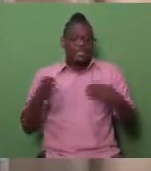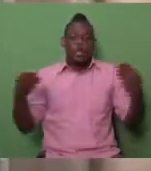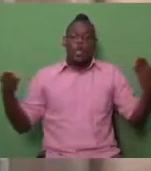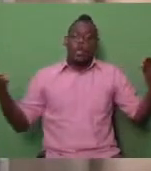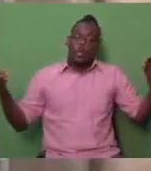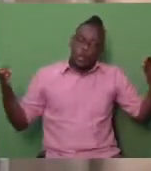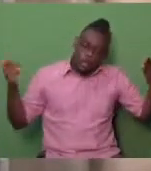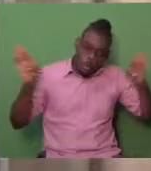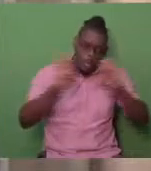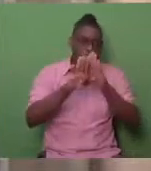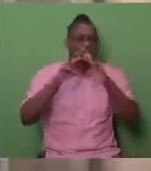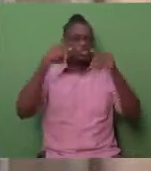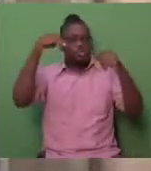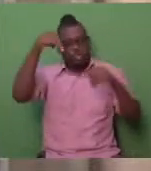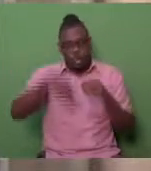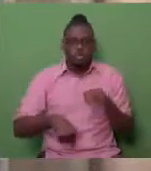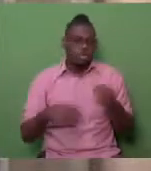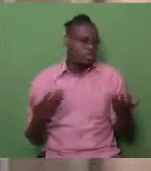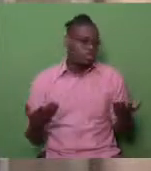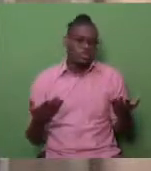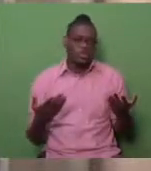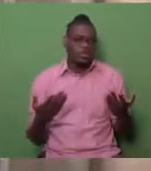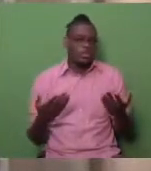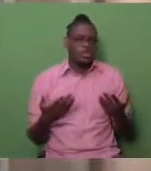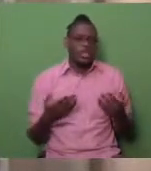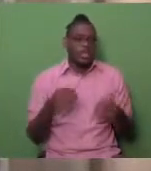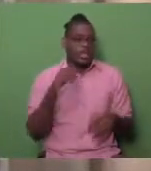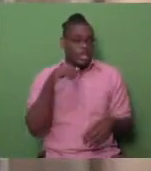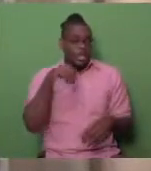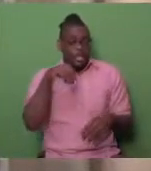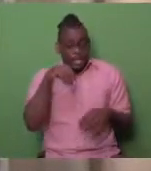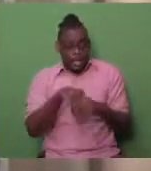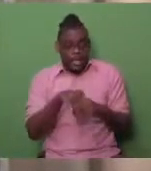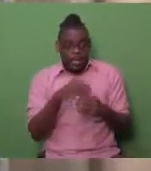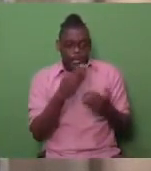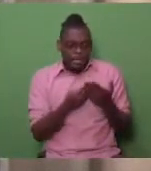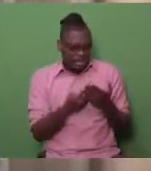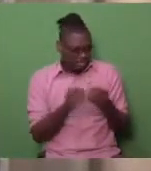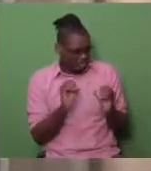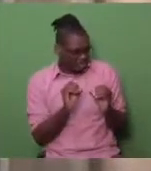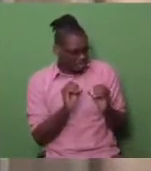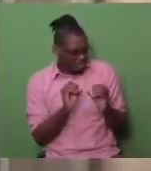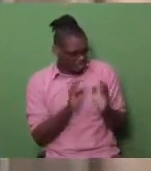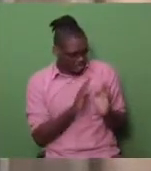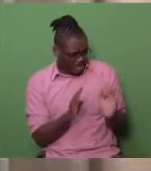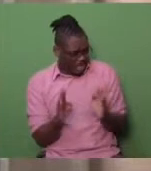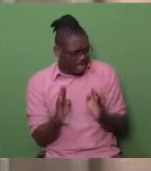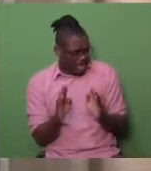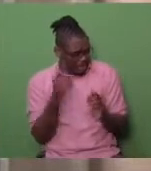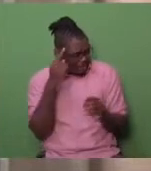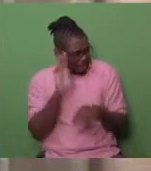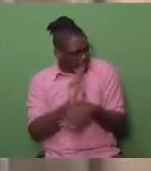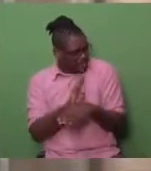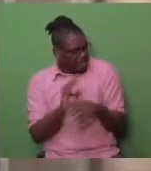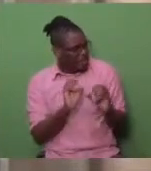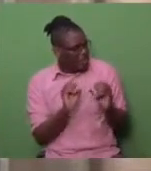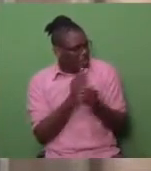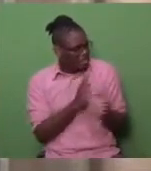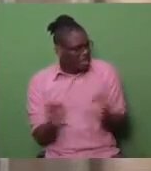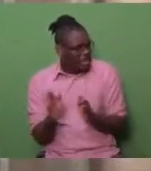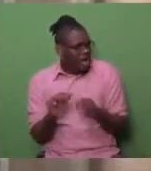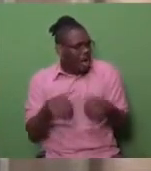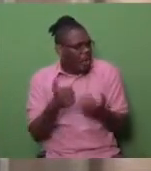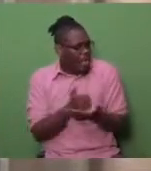in this budget, lack in substance, no plan or response has been made by the government to deal with this. Under this government, more